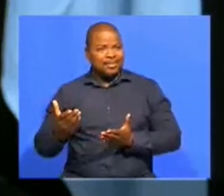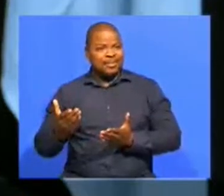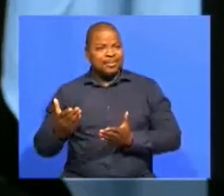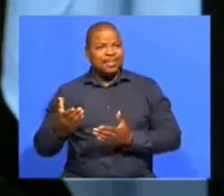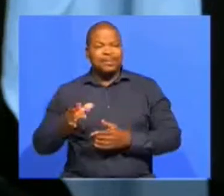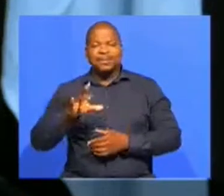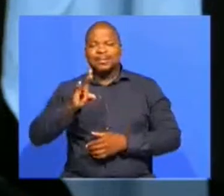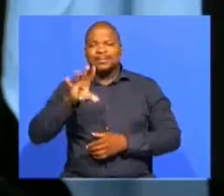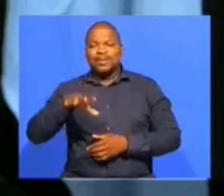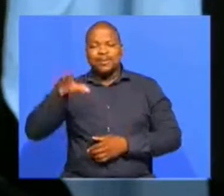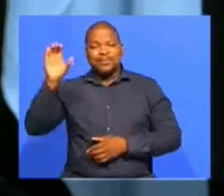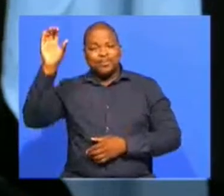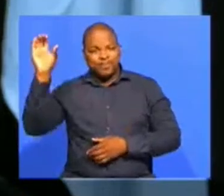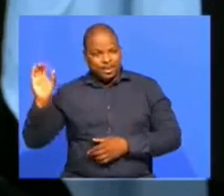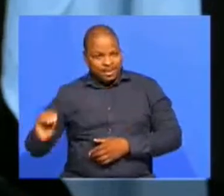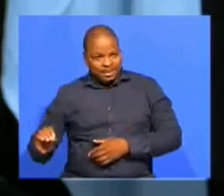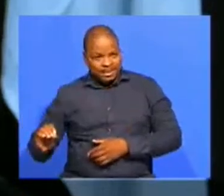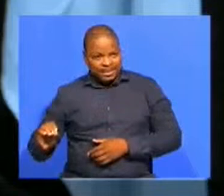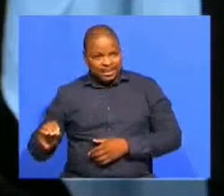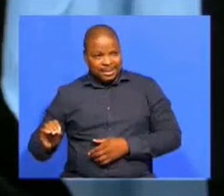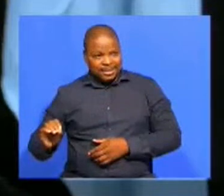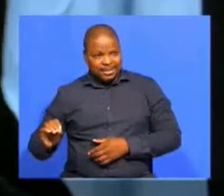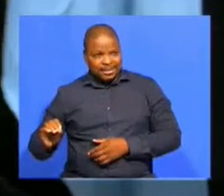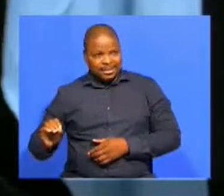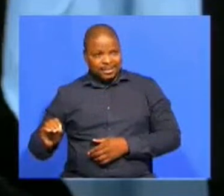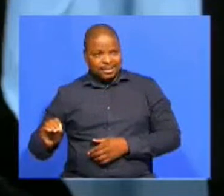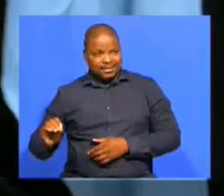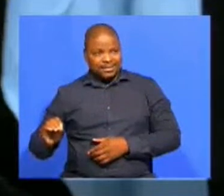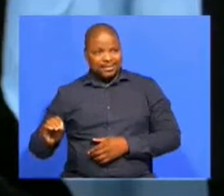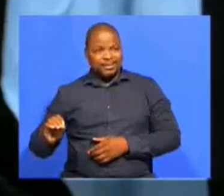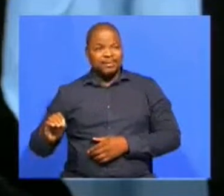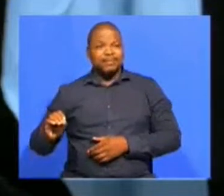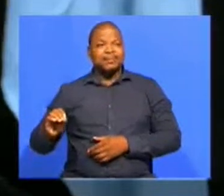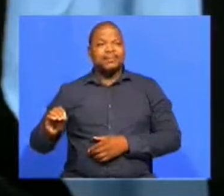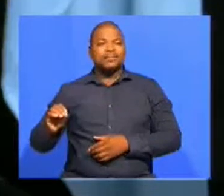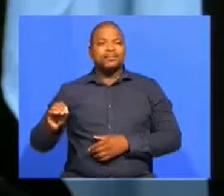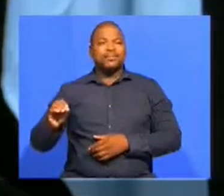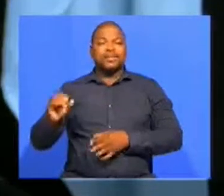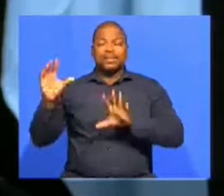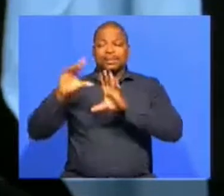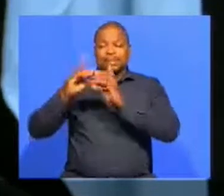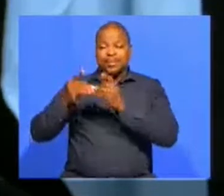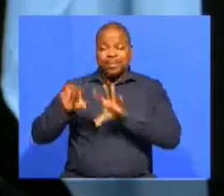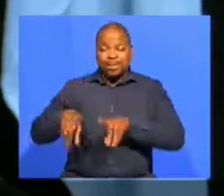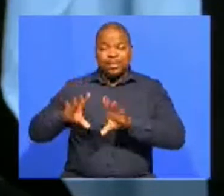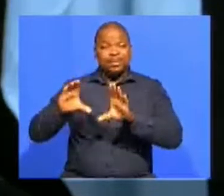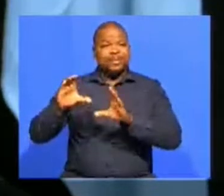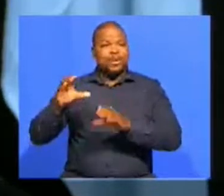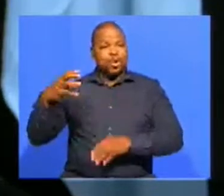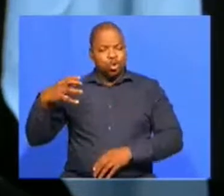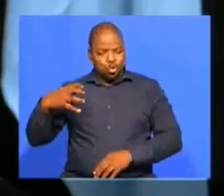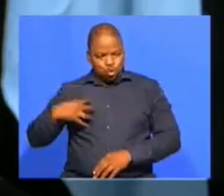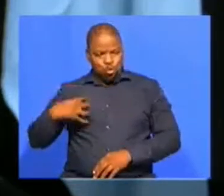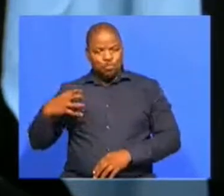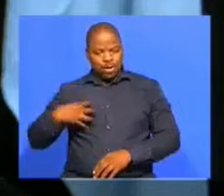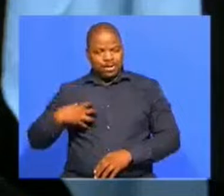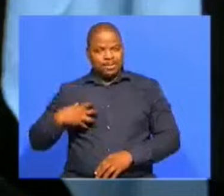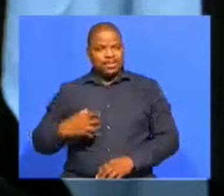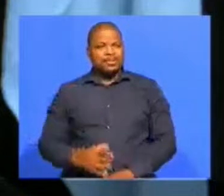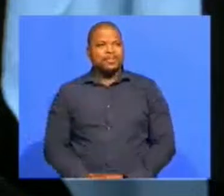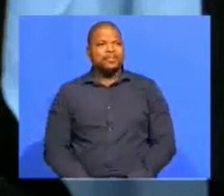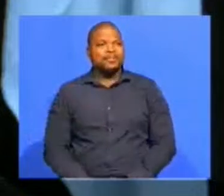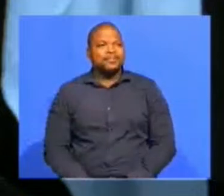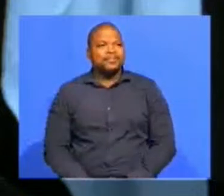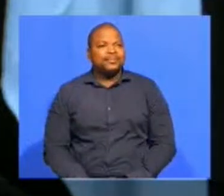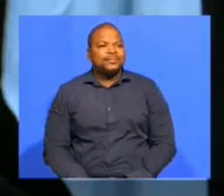over 75% of the executive team of the public service made up of women.